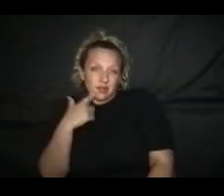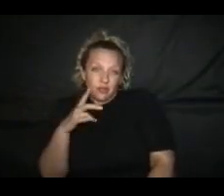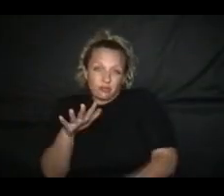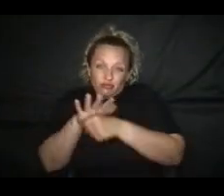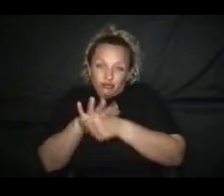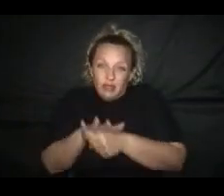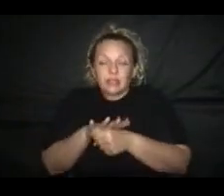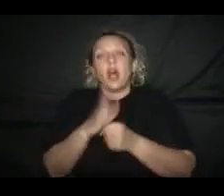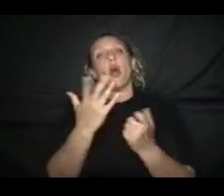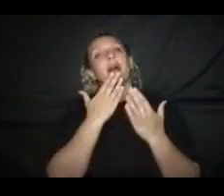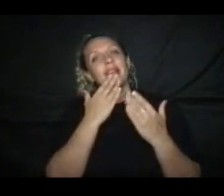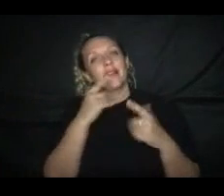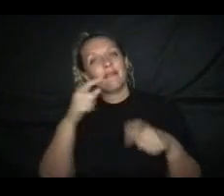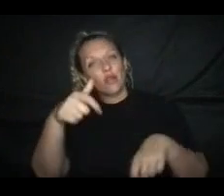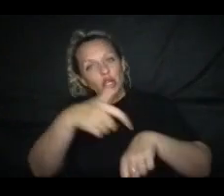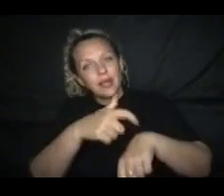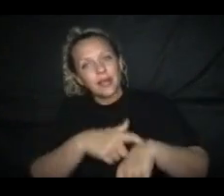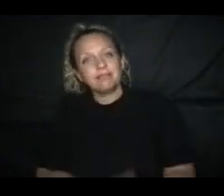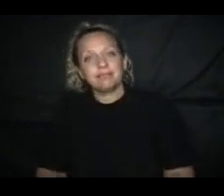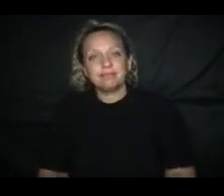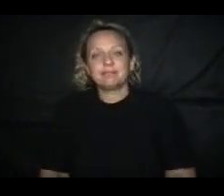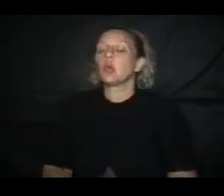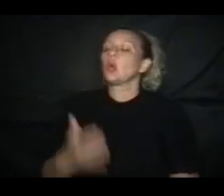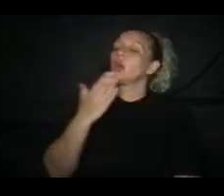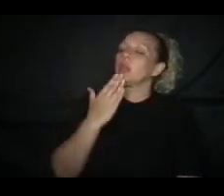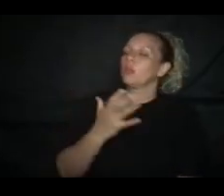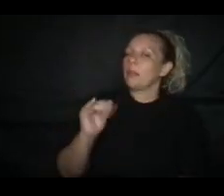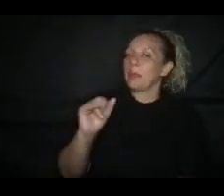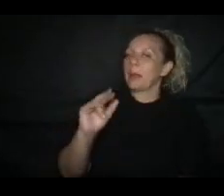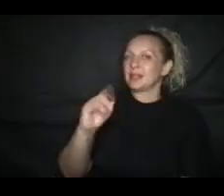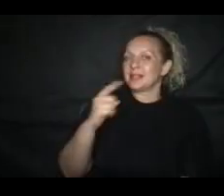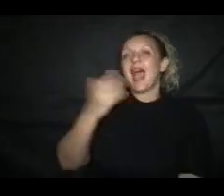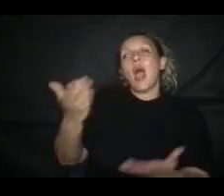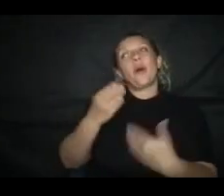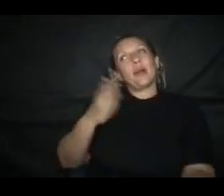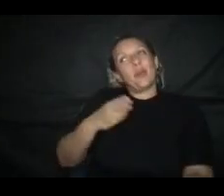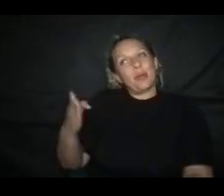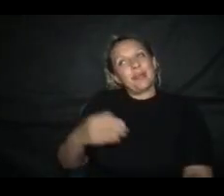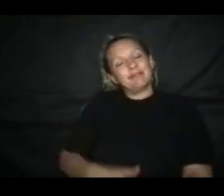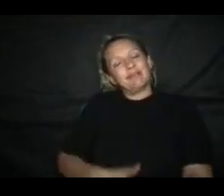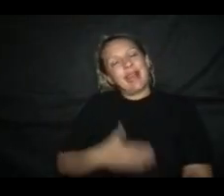your time. Thank you. Thank you so much, and welcome to Boynton Beach. We're happy Thank to have you.